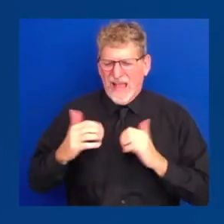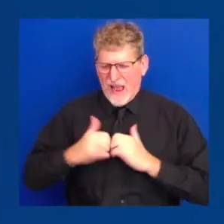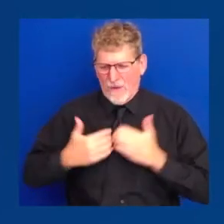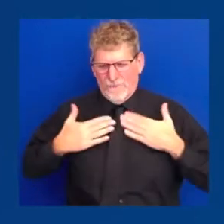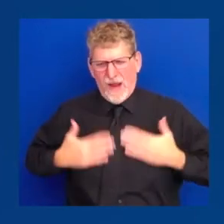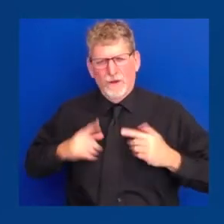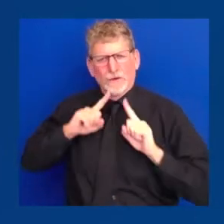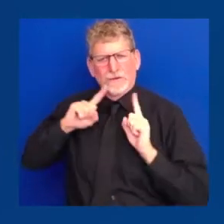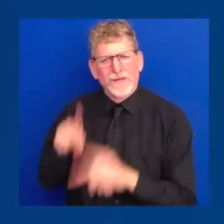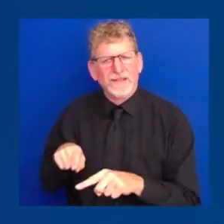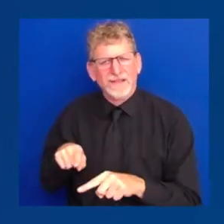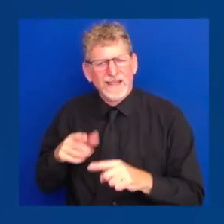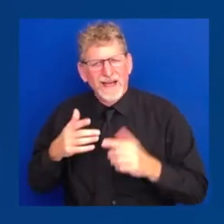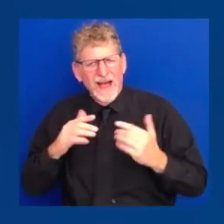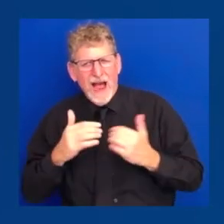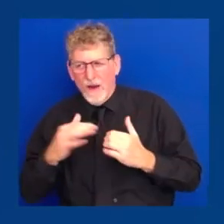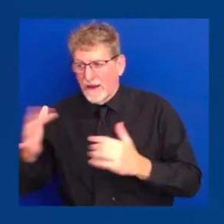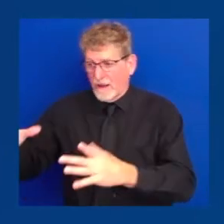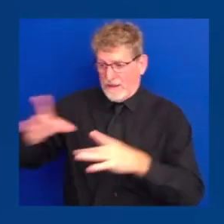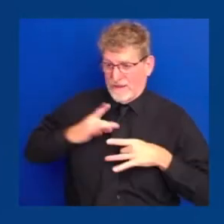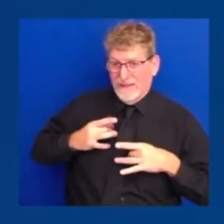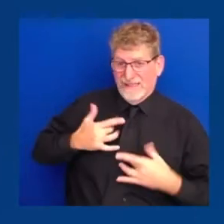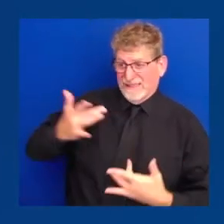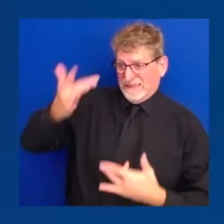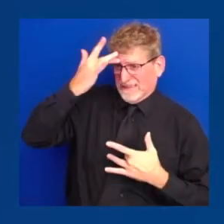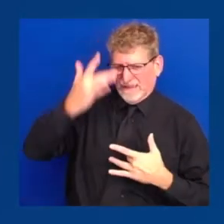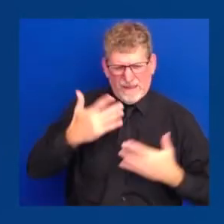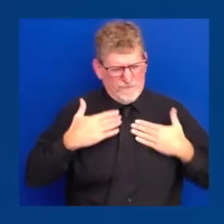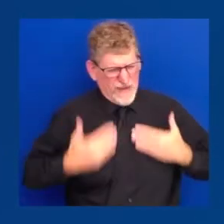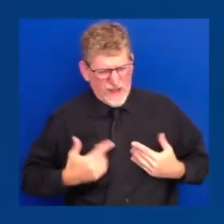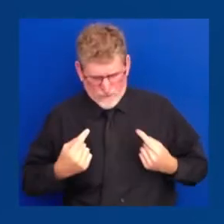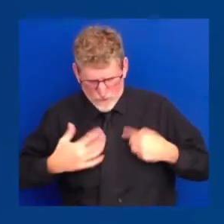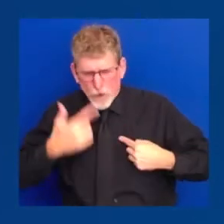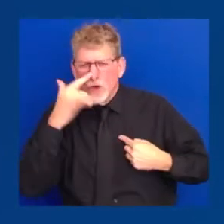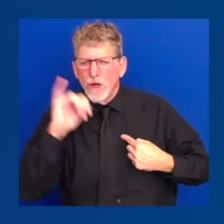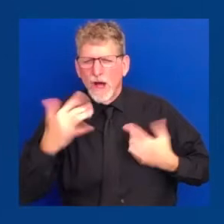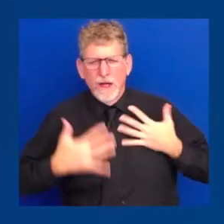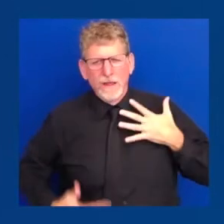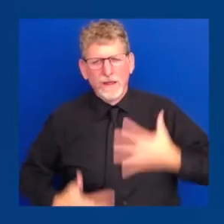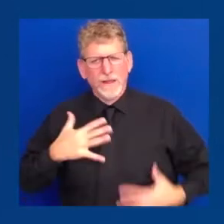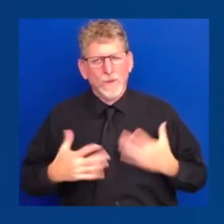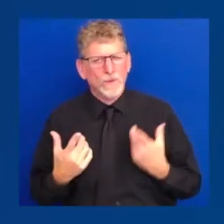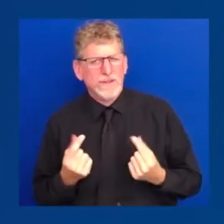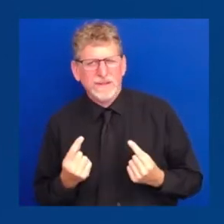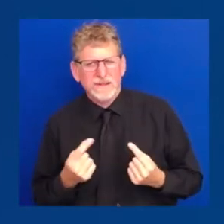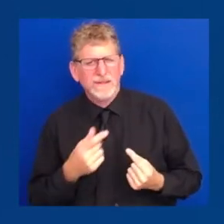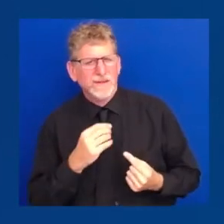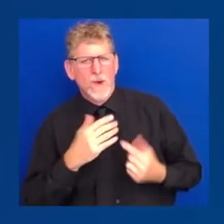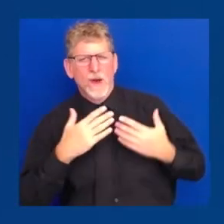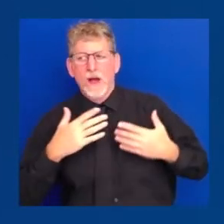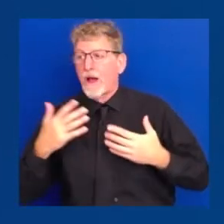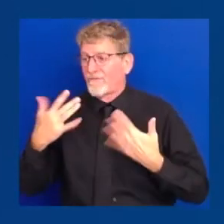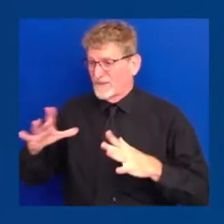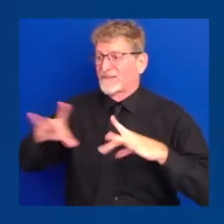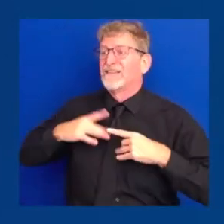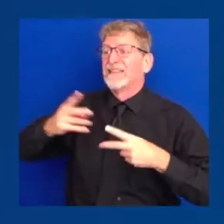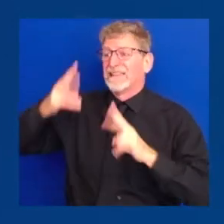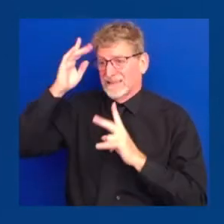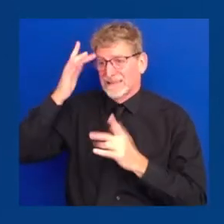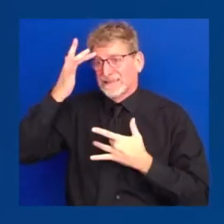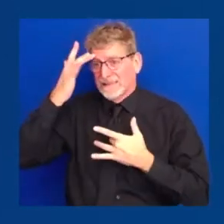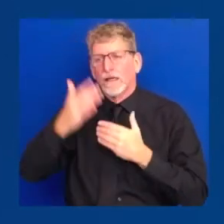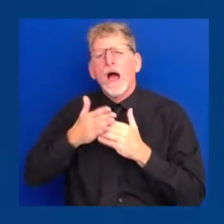so that we can adapt and improve vaccines and treatments. In addition, as Secretary Becerra